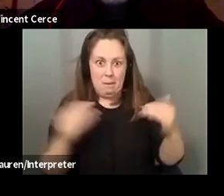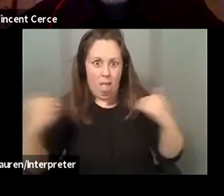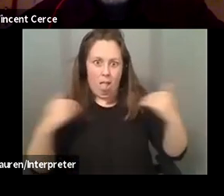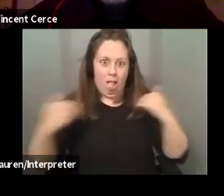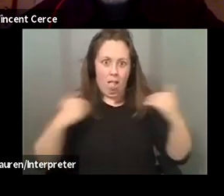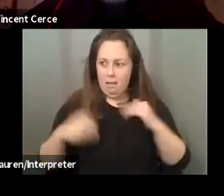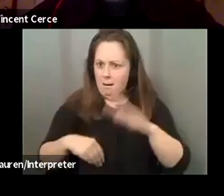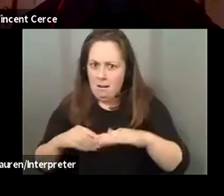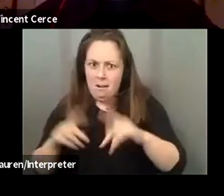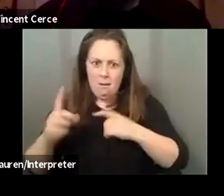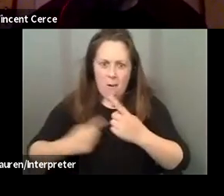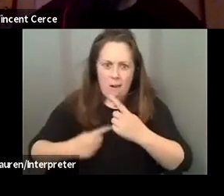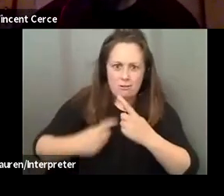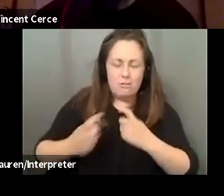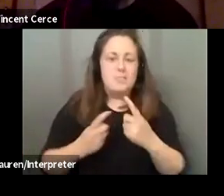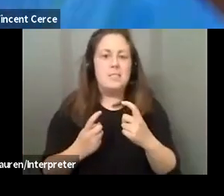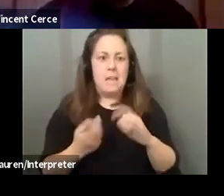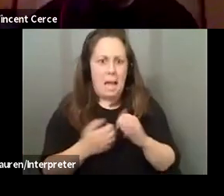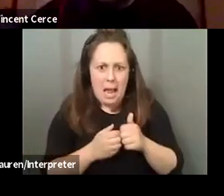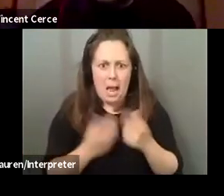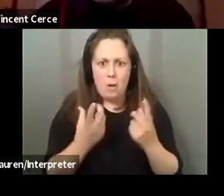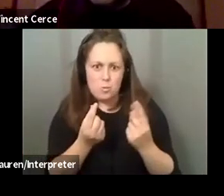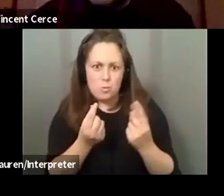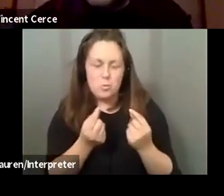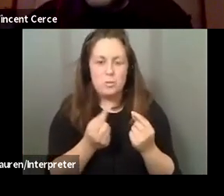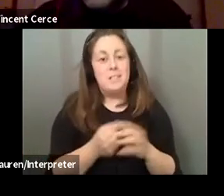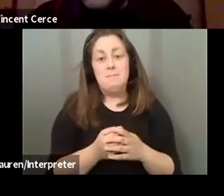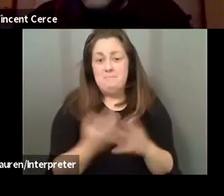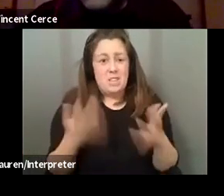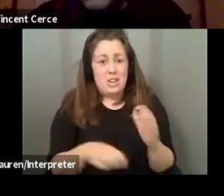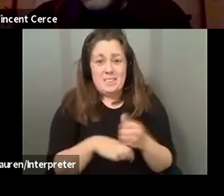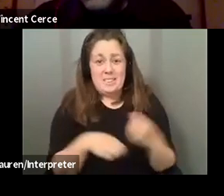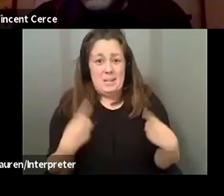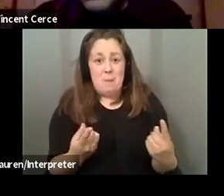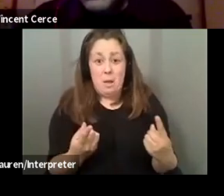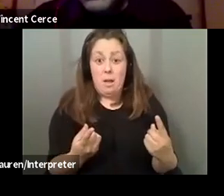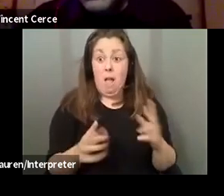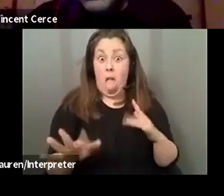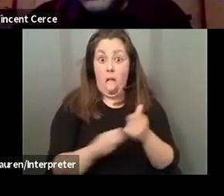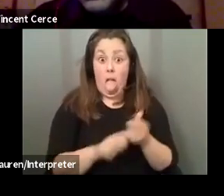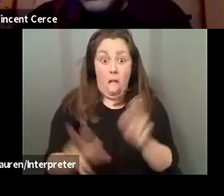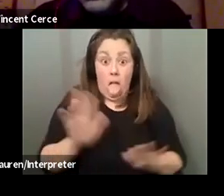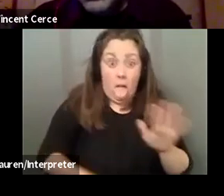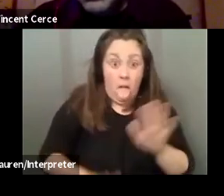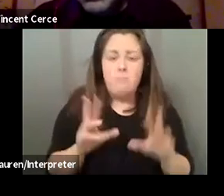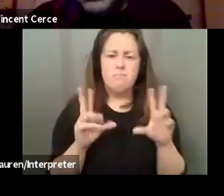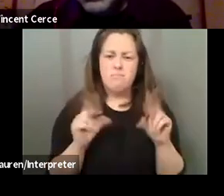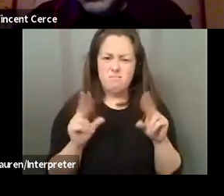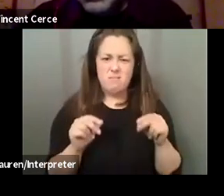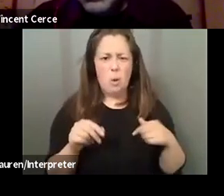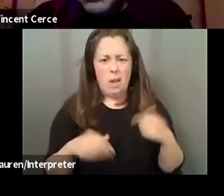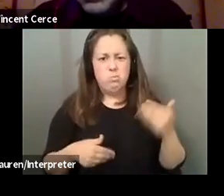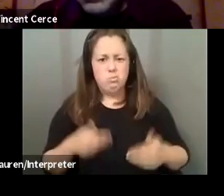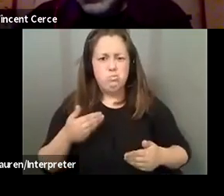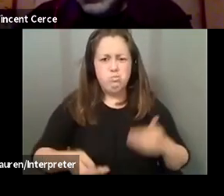us questions about how we were doing it, because we had already started it. Right. So we're not playing a catch-up game. We're playing a chug-along game,